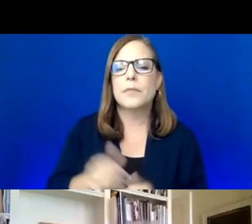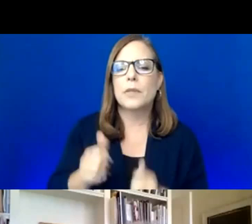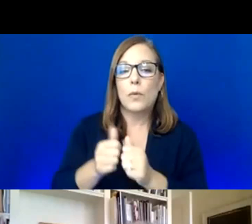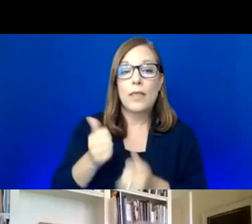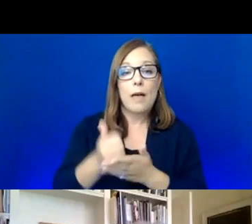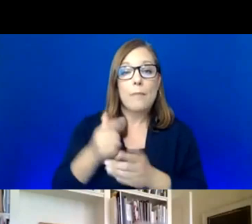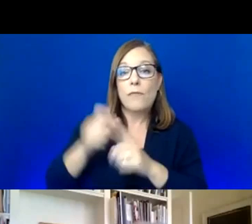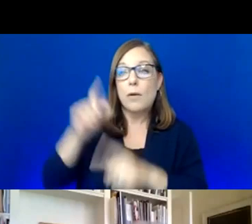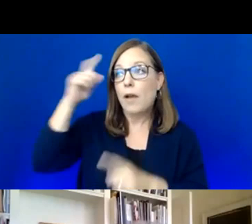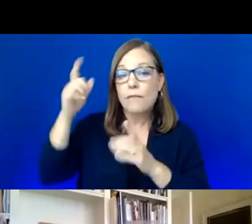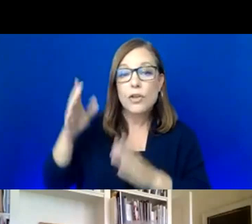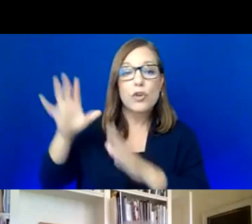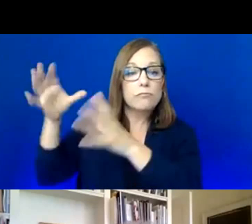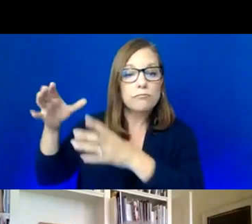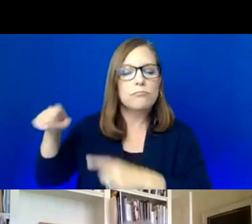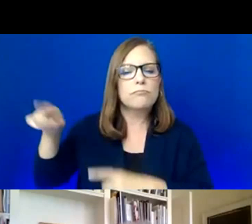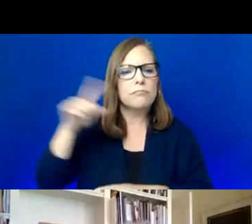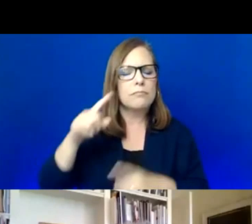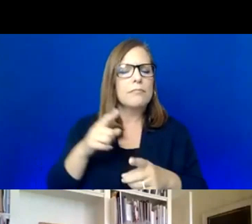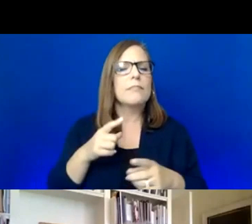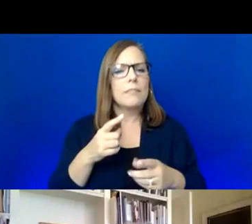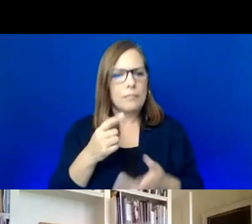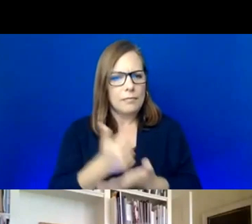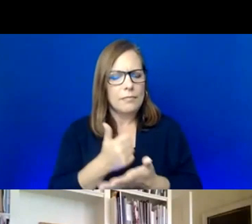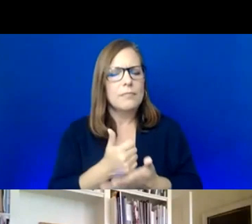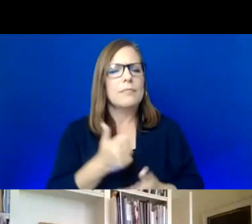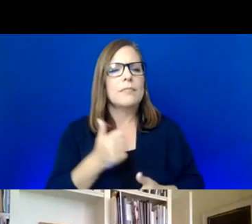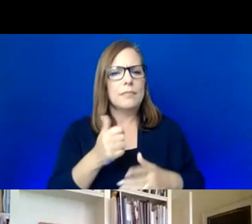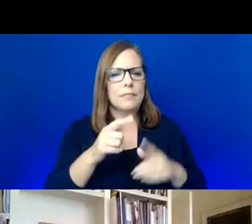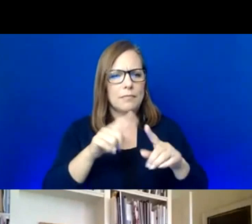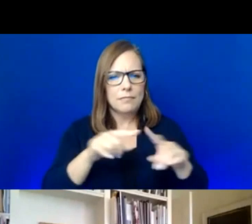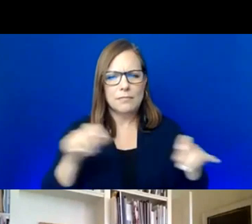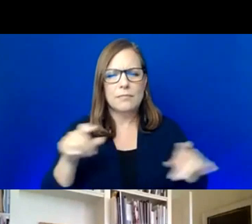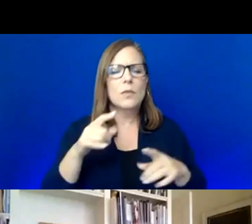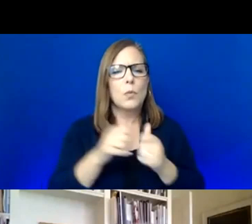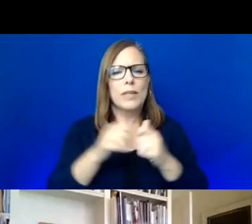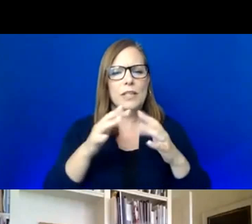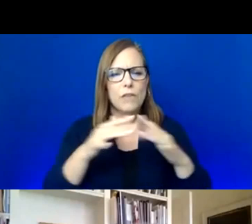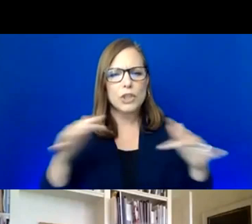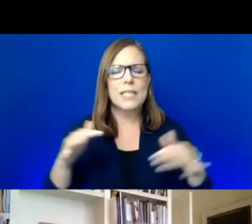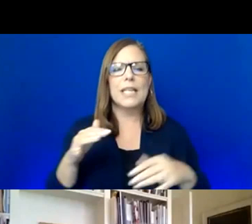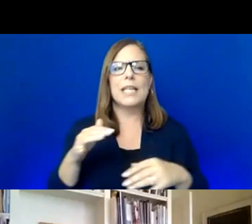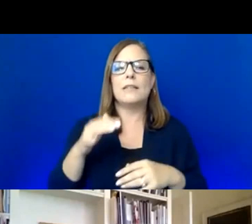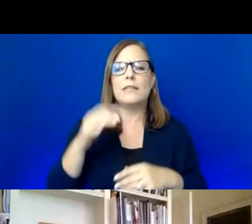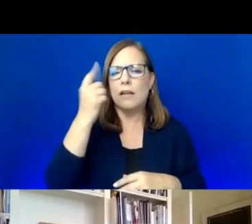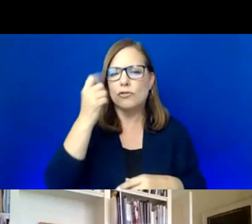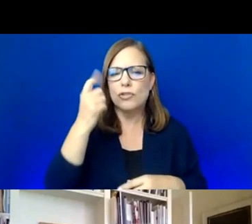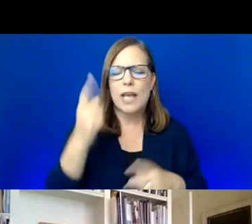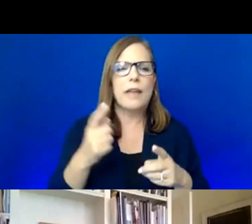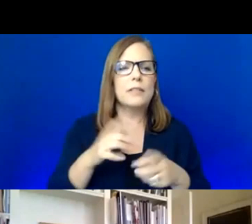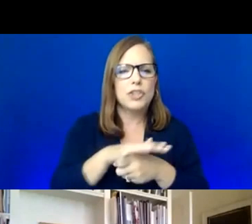represent the racial and ethnic diversity of the state, as well as the state's cultural and geographic diversity.